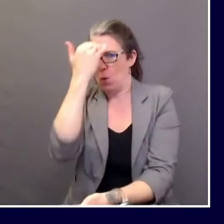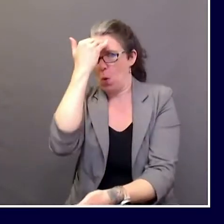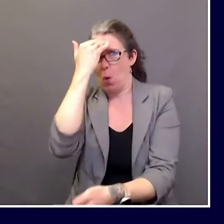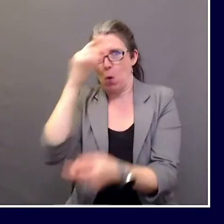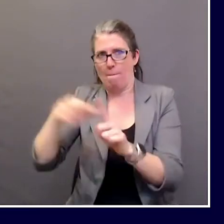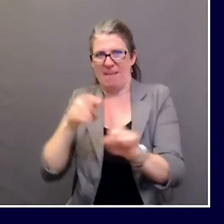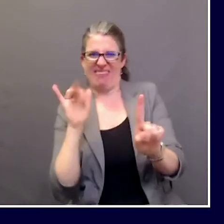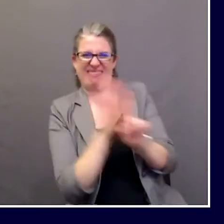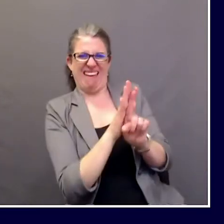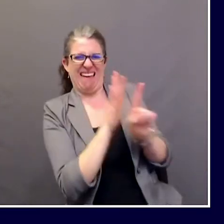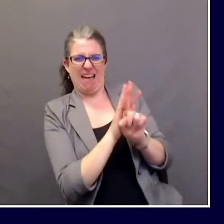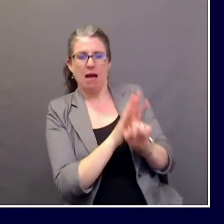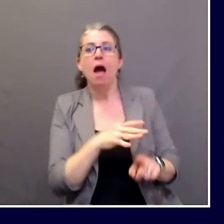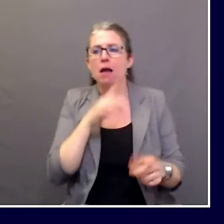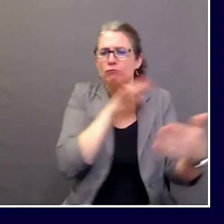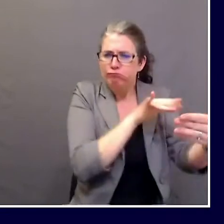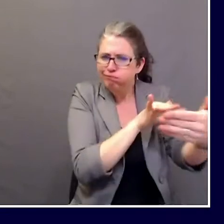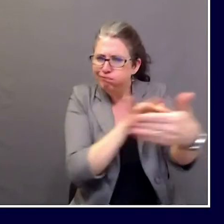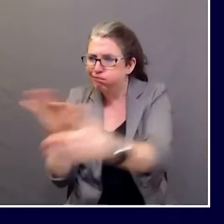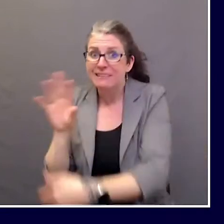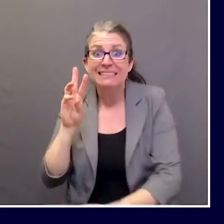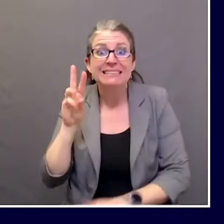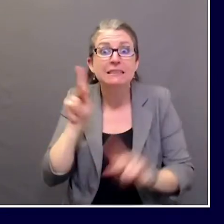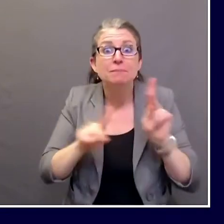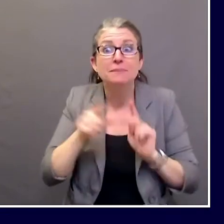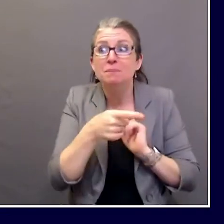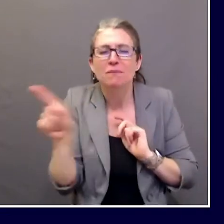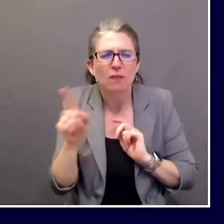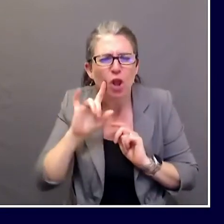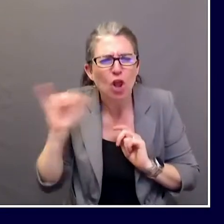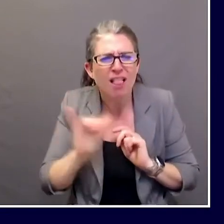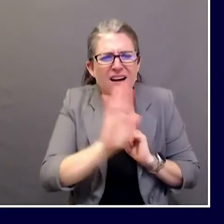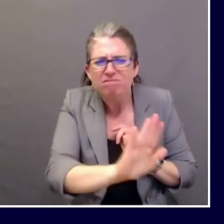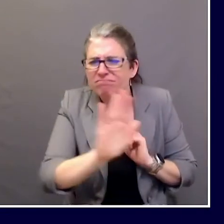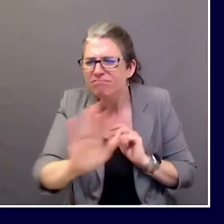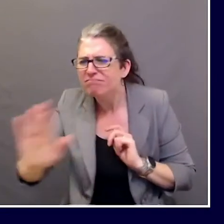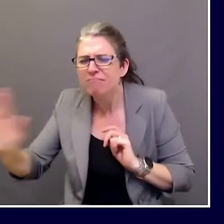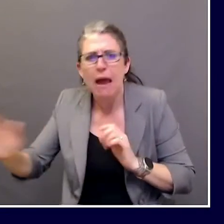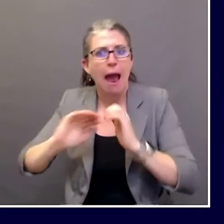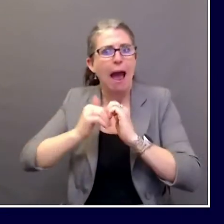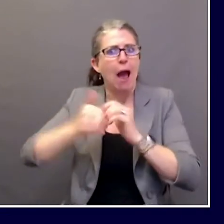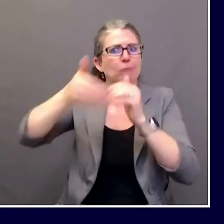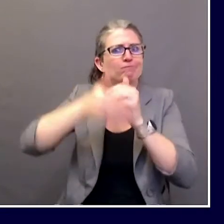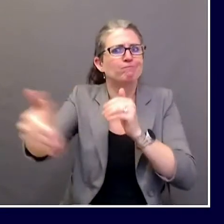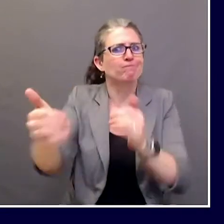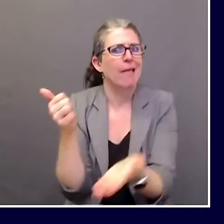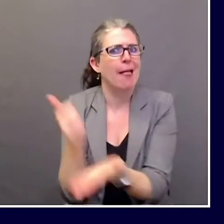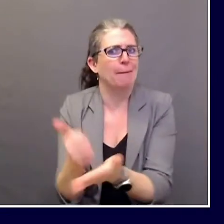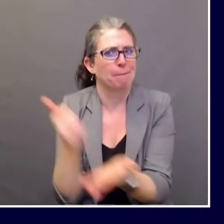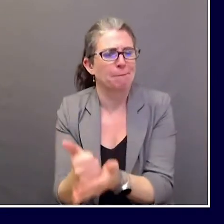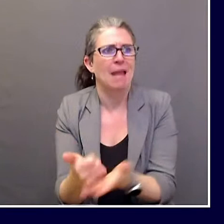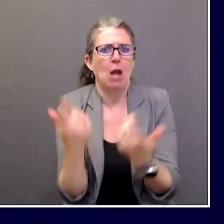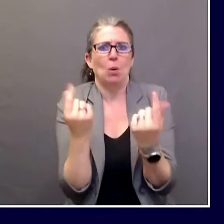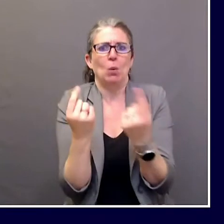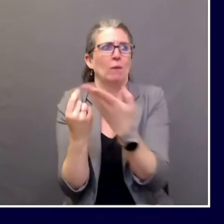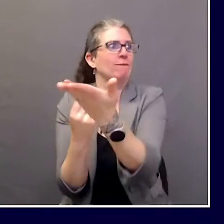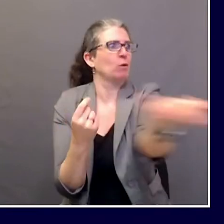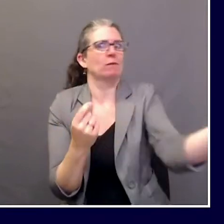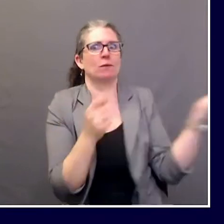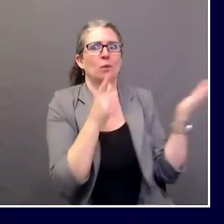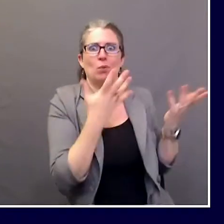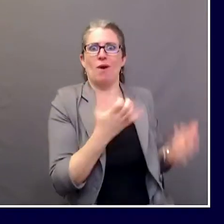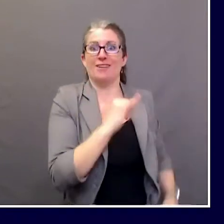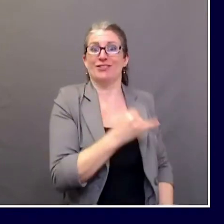officials recommended this step? Well, right now, the purpose is to ensure that the healthcare community is aware of this